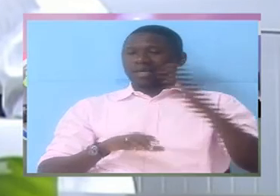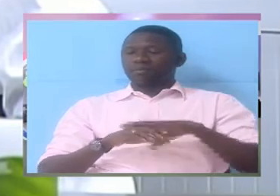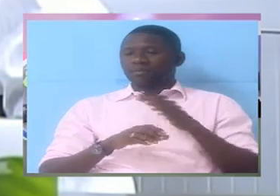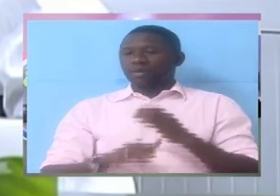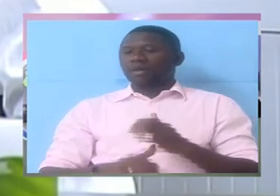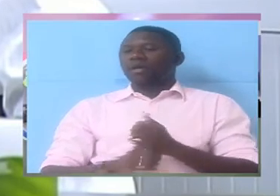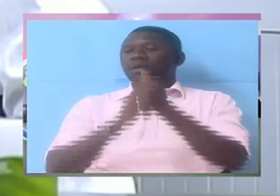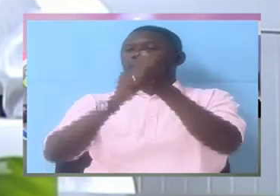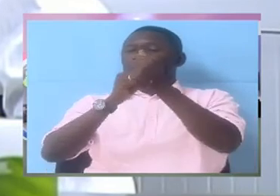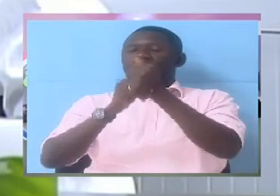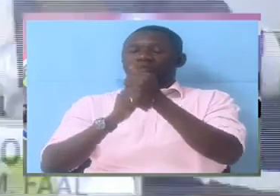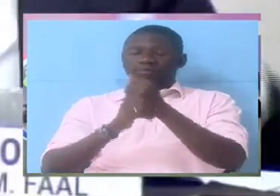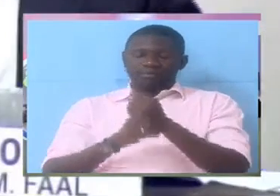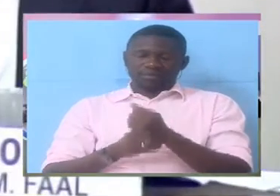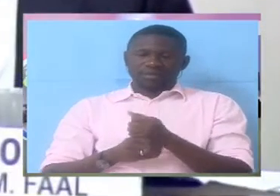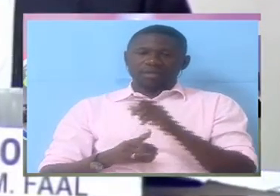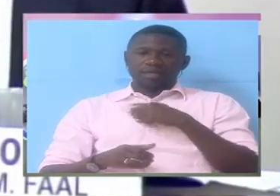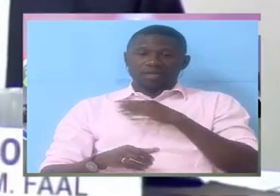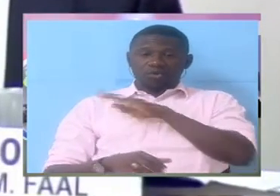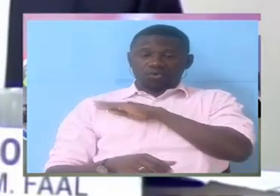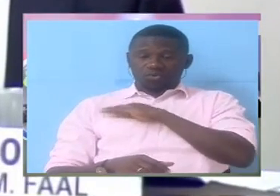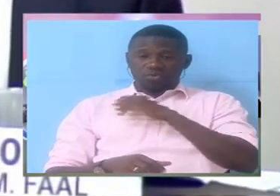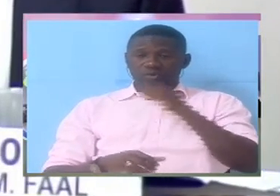he also participated in the